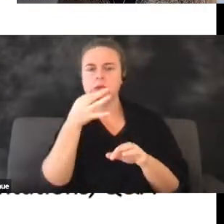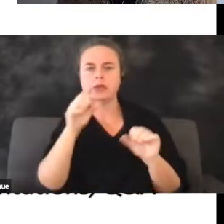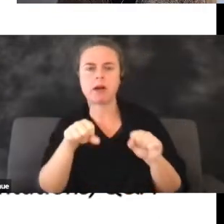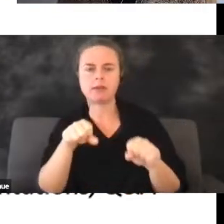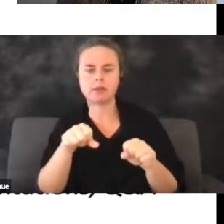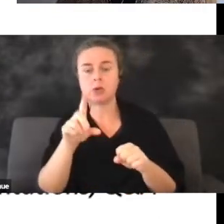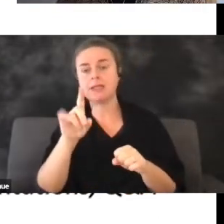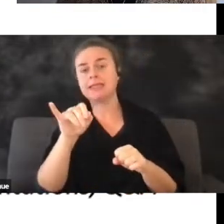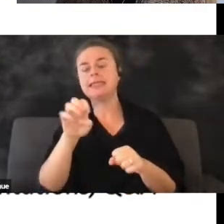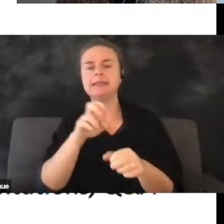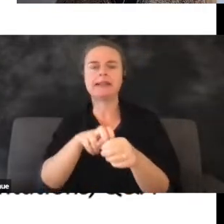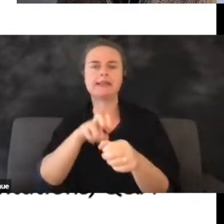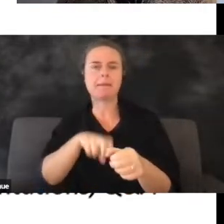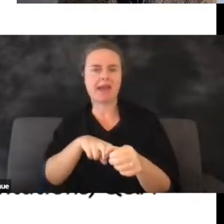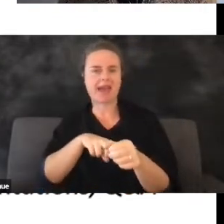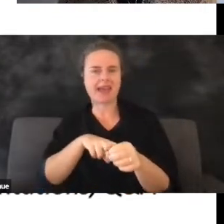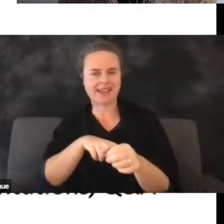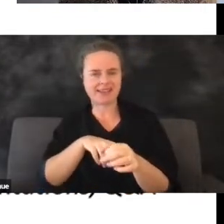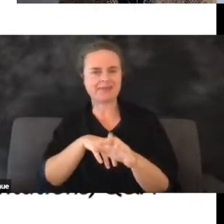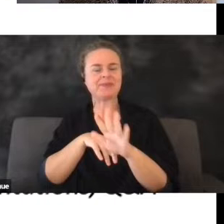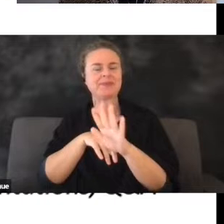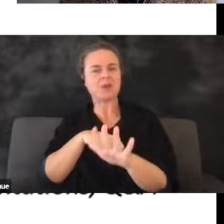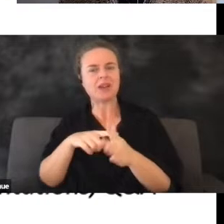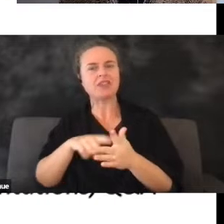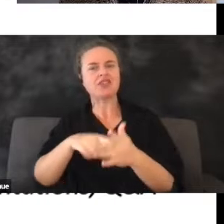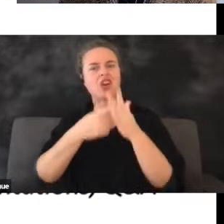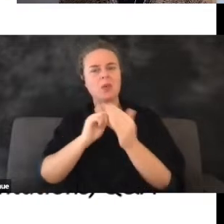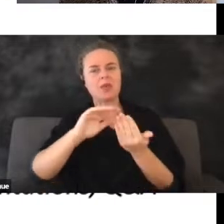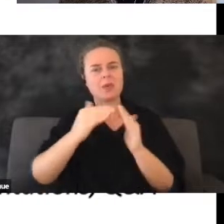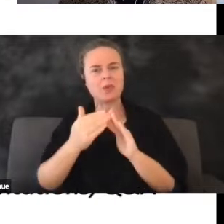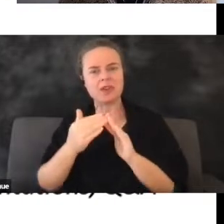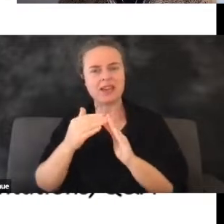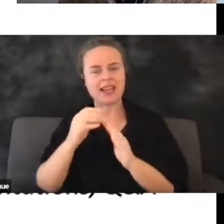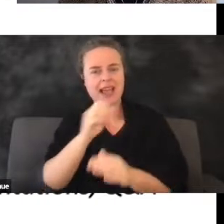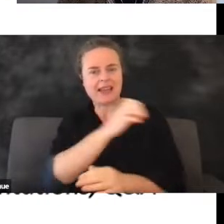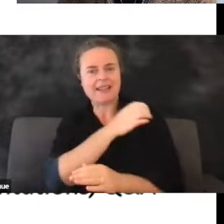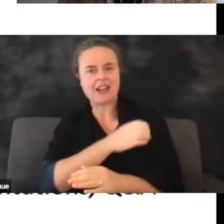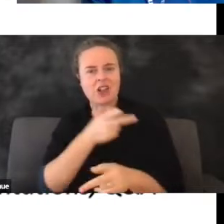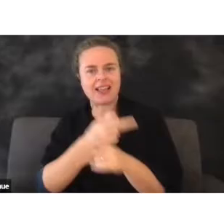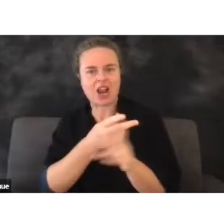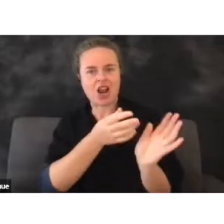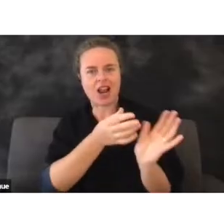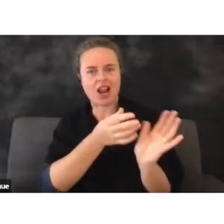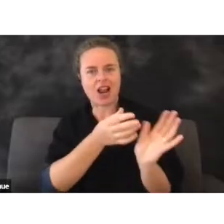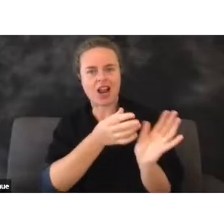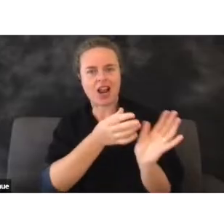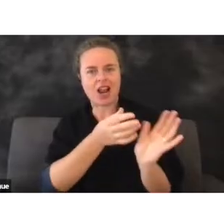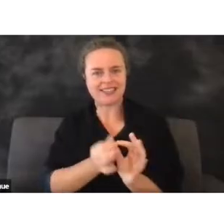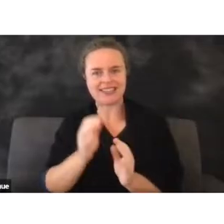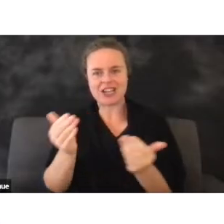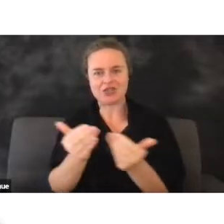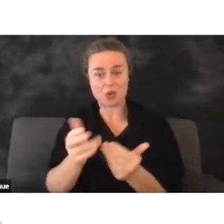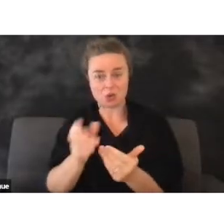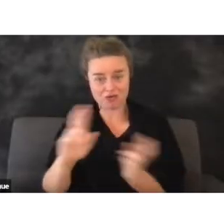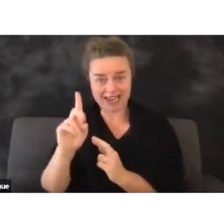so that you can begin the day with our community and clinical care linkages intro. Are you ready for that? I am ready as I will ever